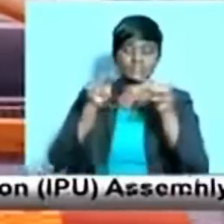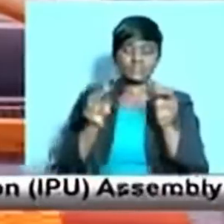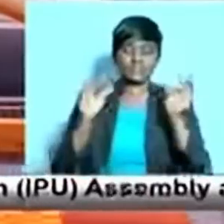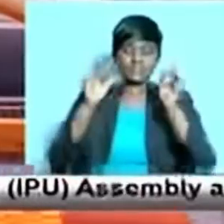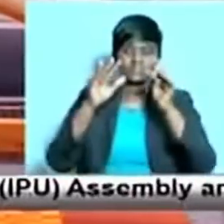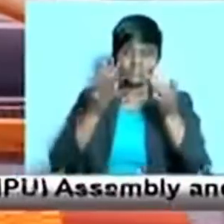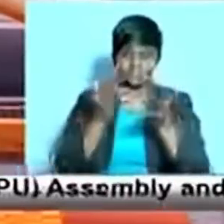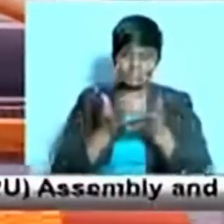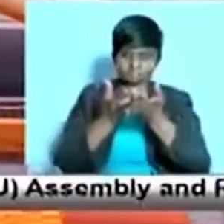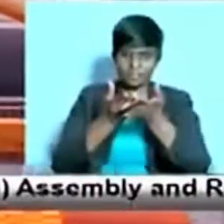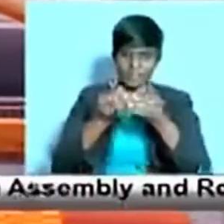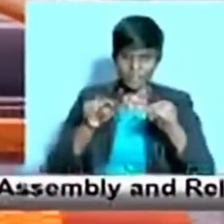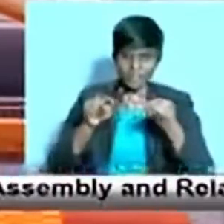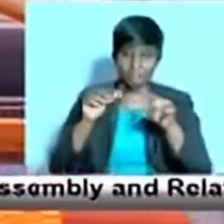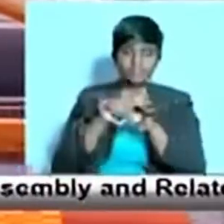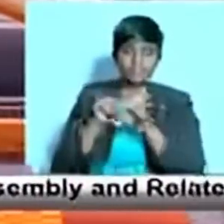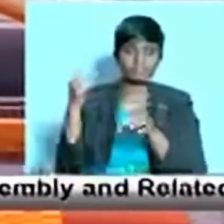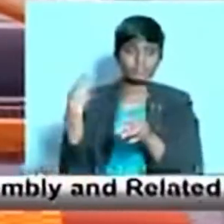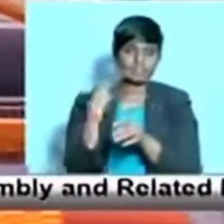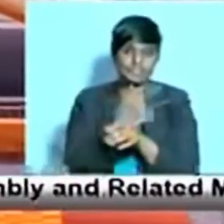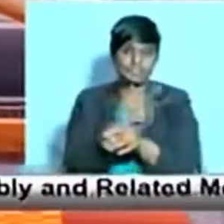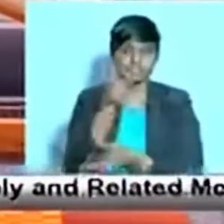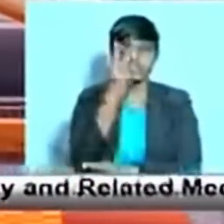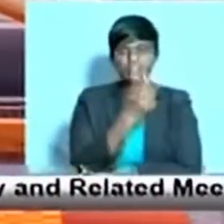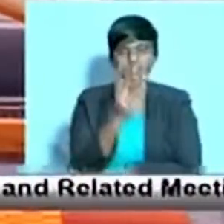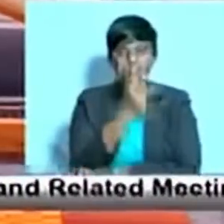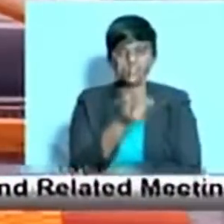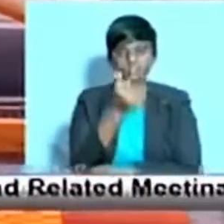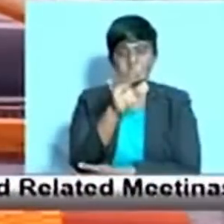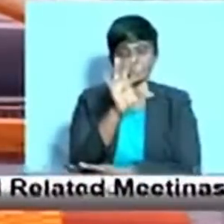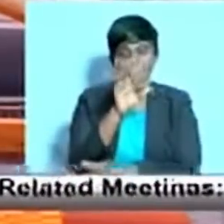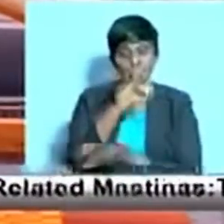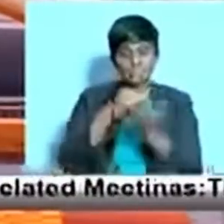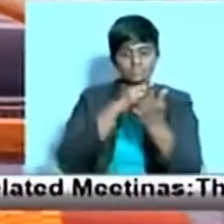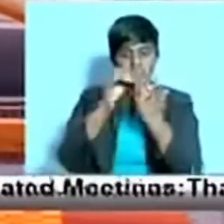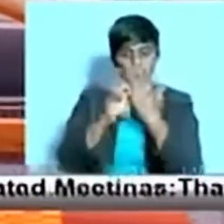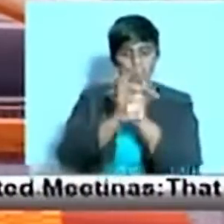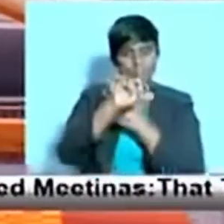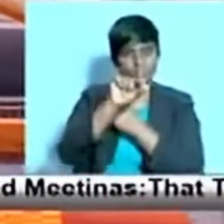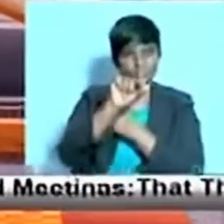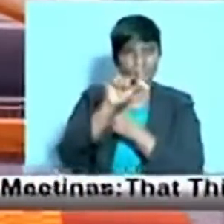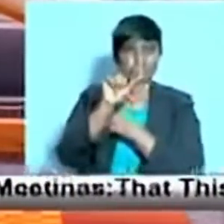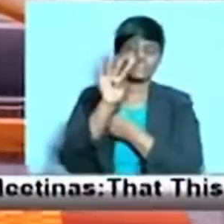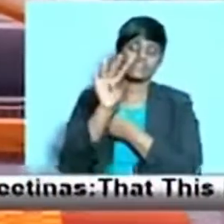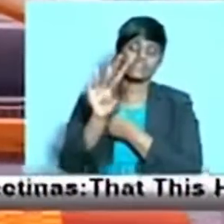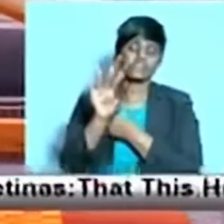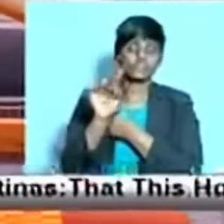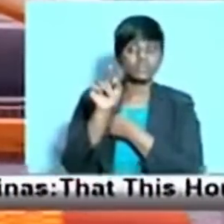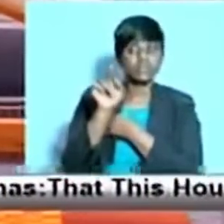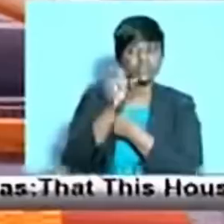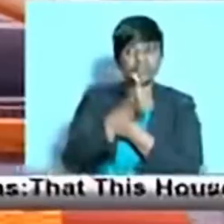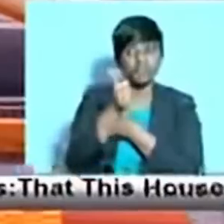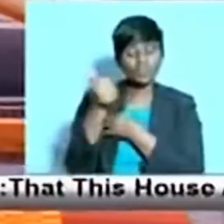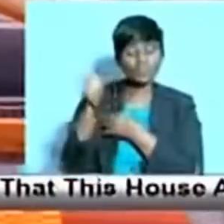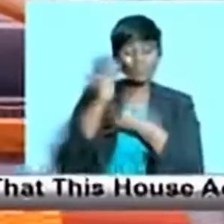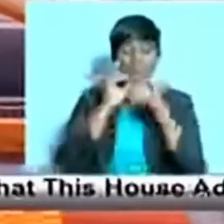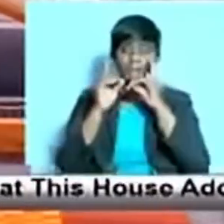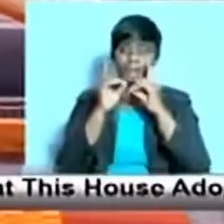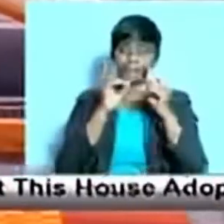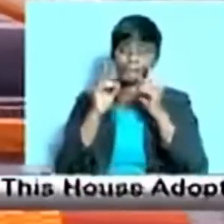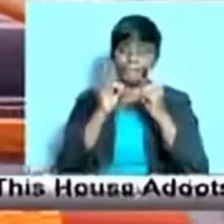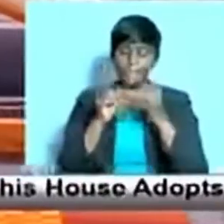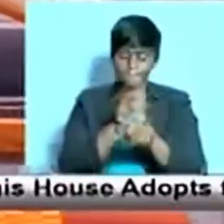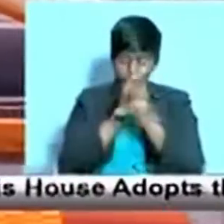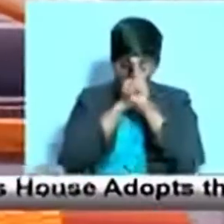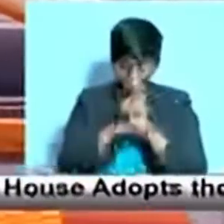Assembly laid on the table of the House on Wednesday, 19th June 2024. Any debate?